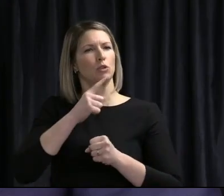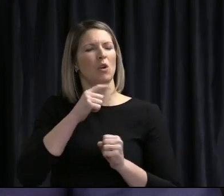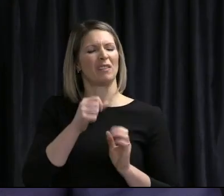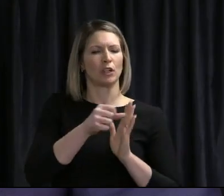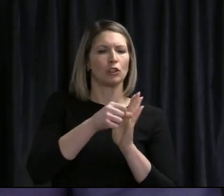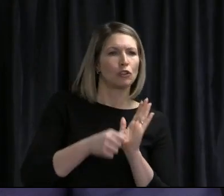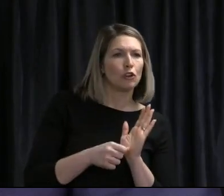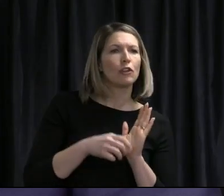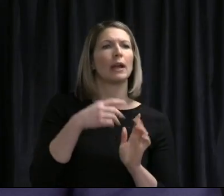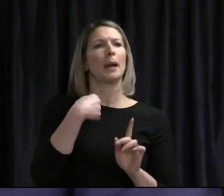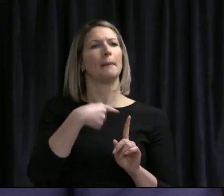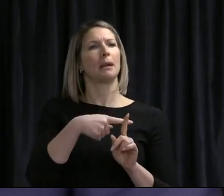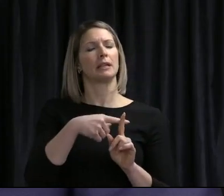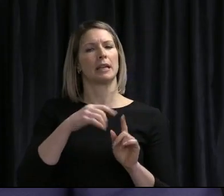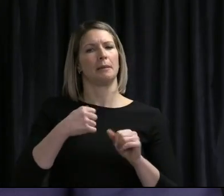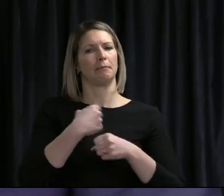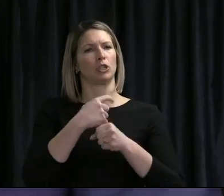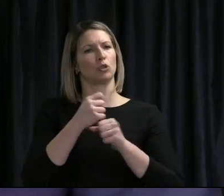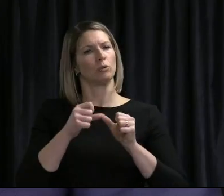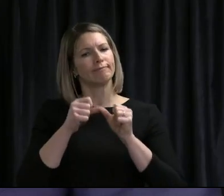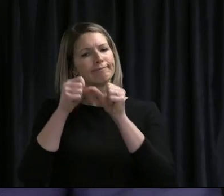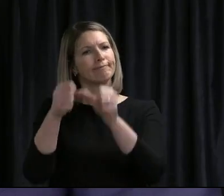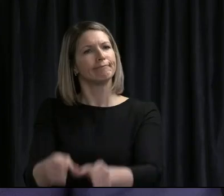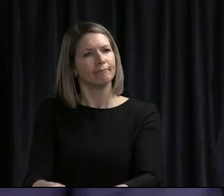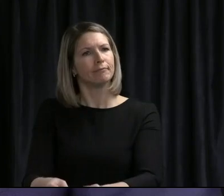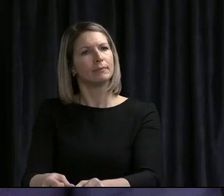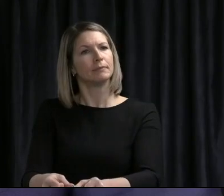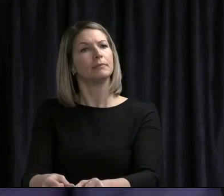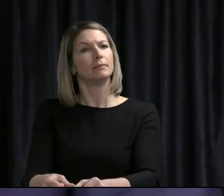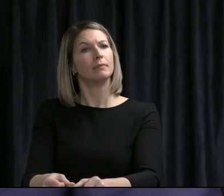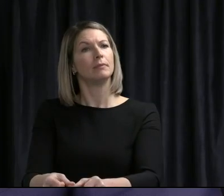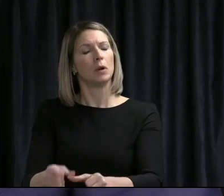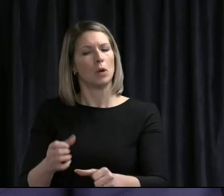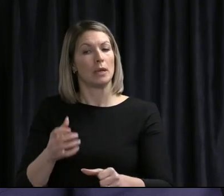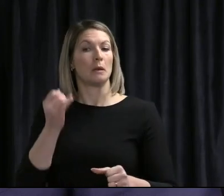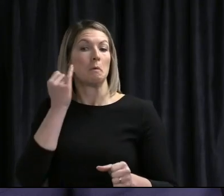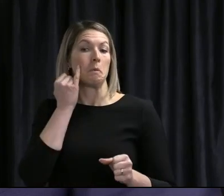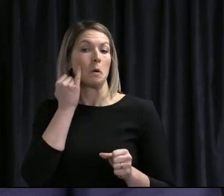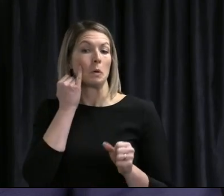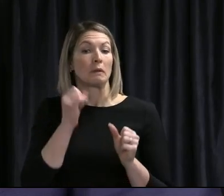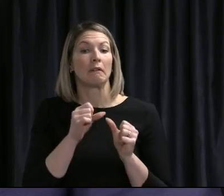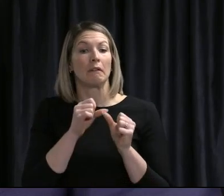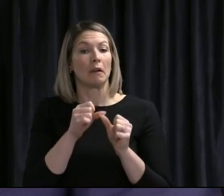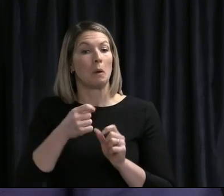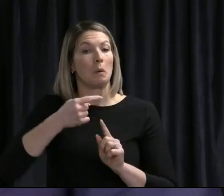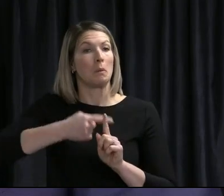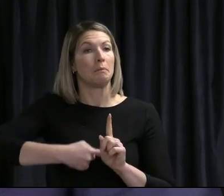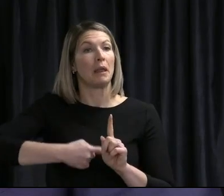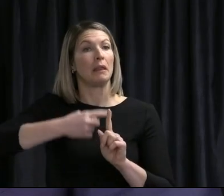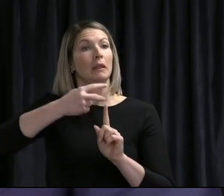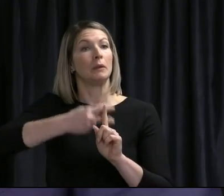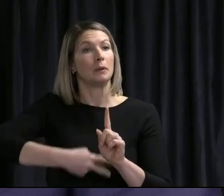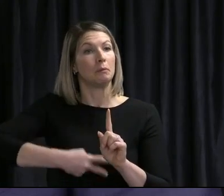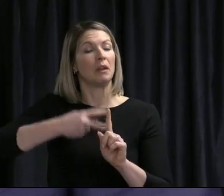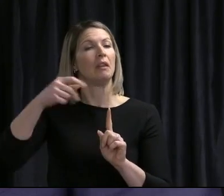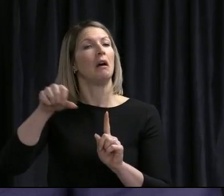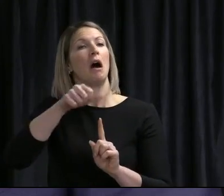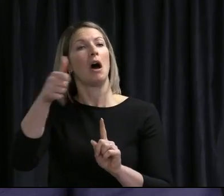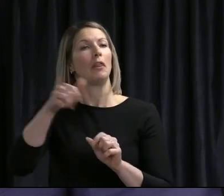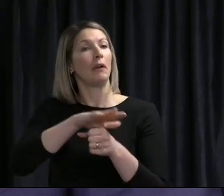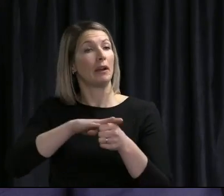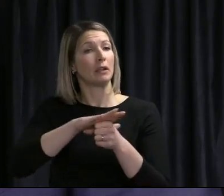and to deal with sustainability should this pandemic last as long as it appears to have done in other